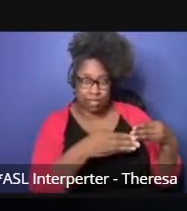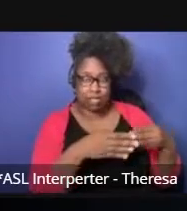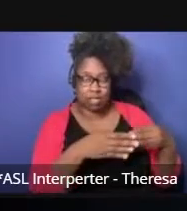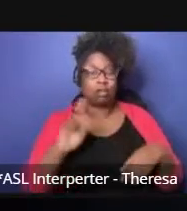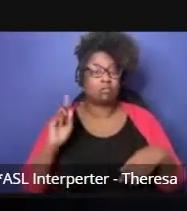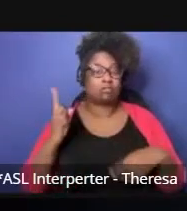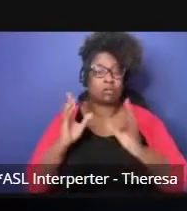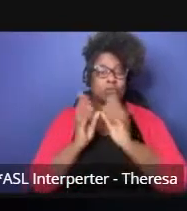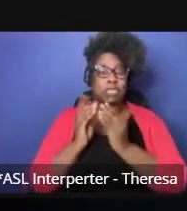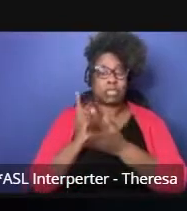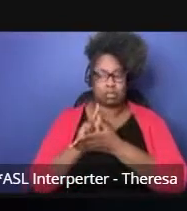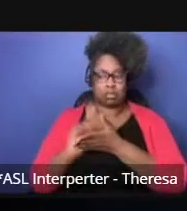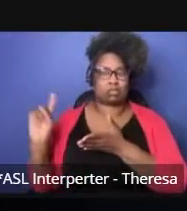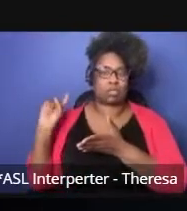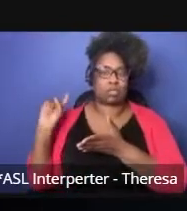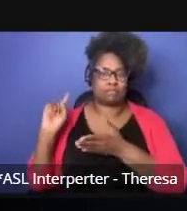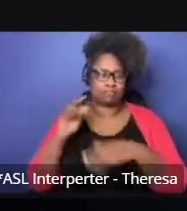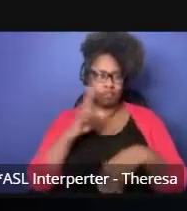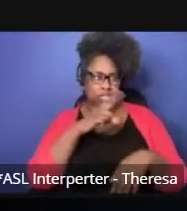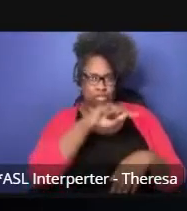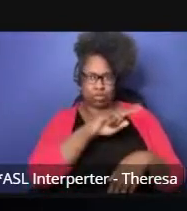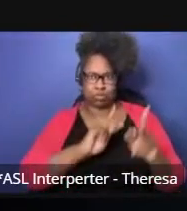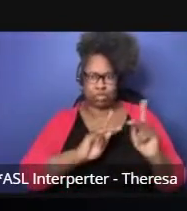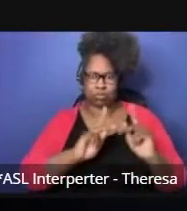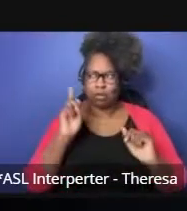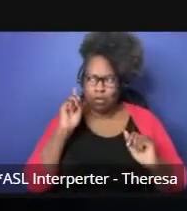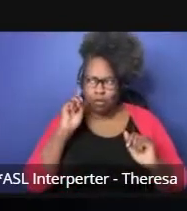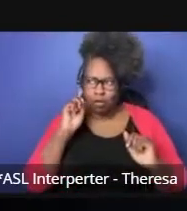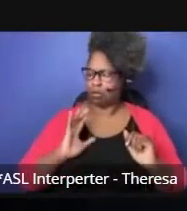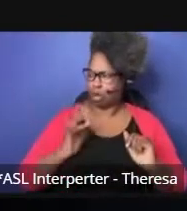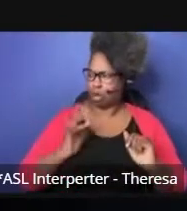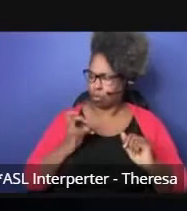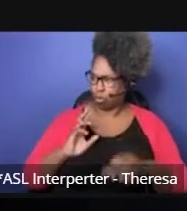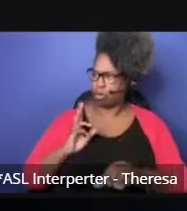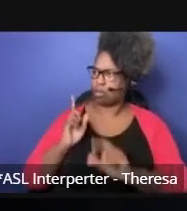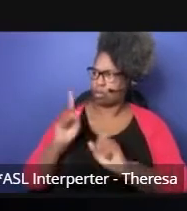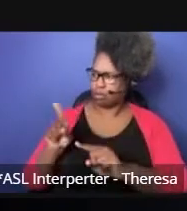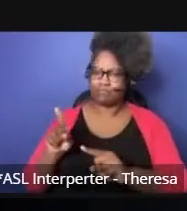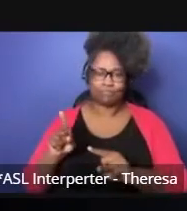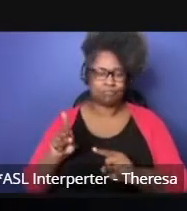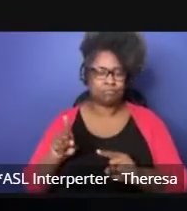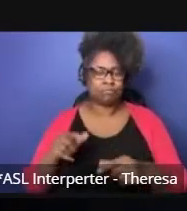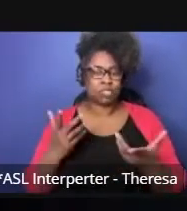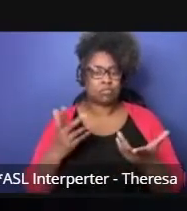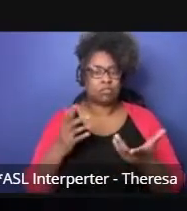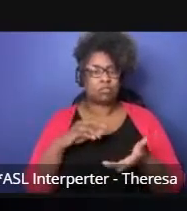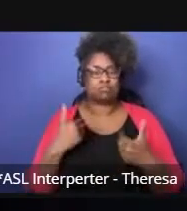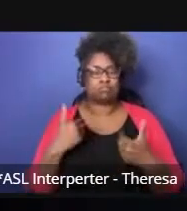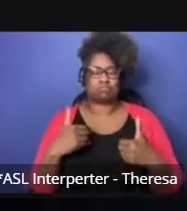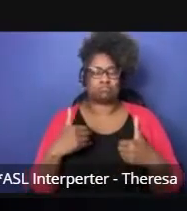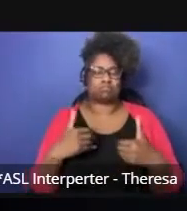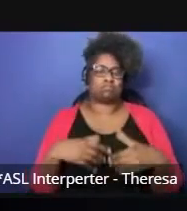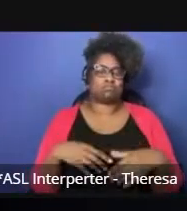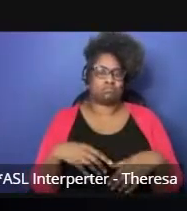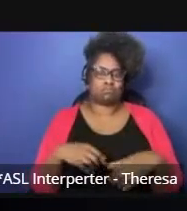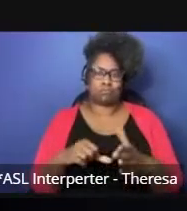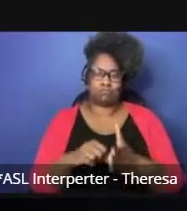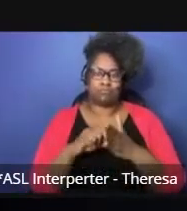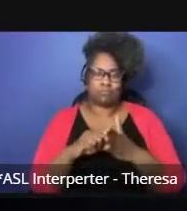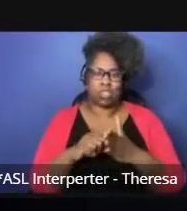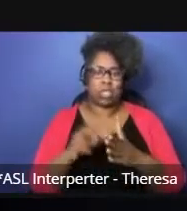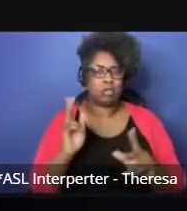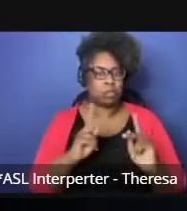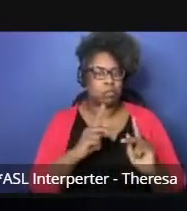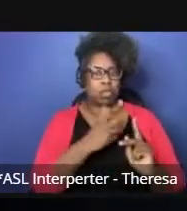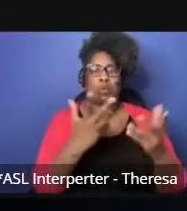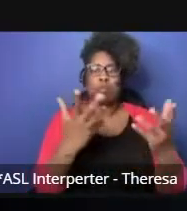last week. They've heard such good things, they want to come. So to me, that's very powerful that people are now asking to be a part